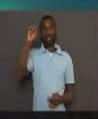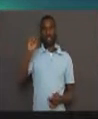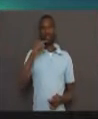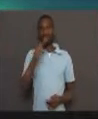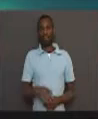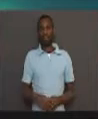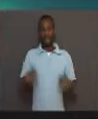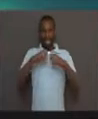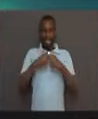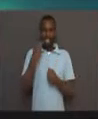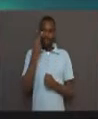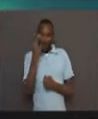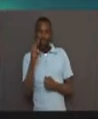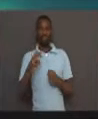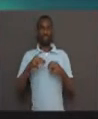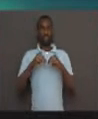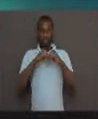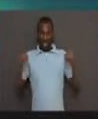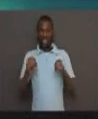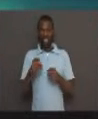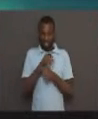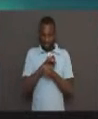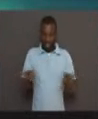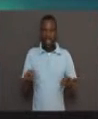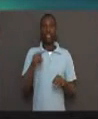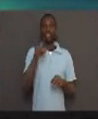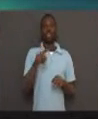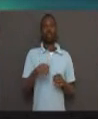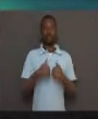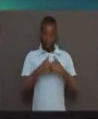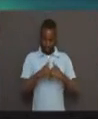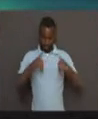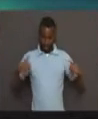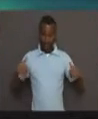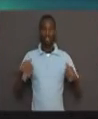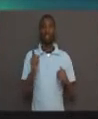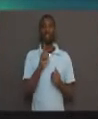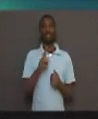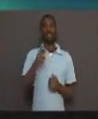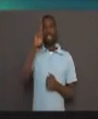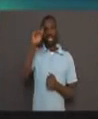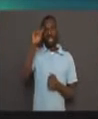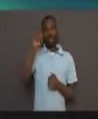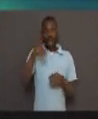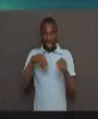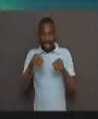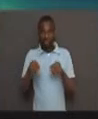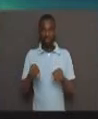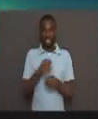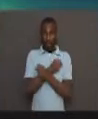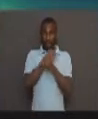magnetic field can split these radioactive emissions into